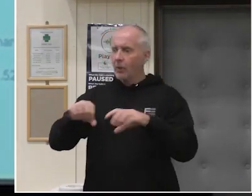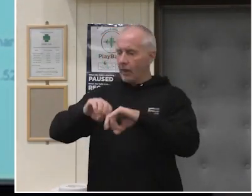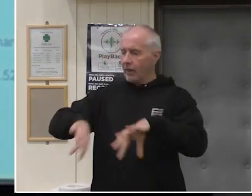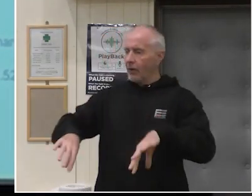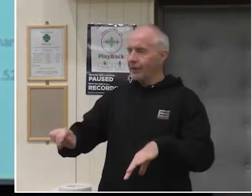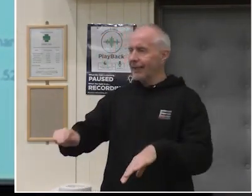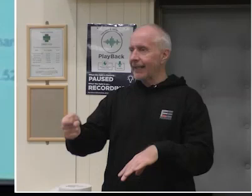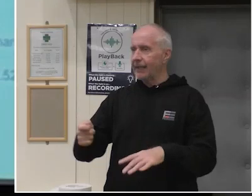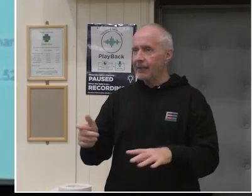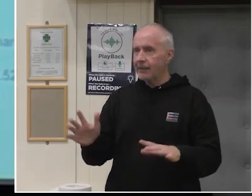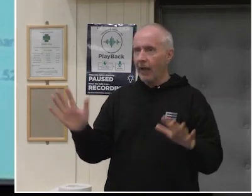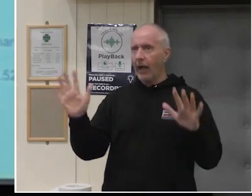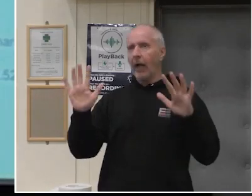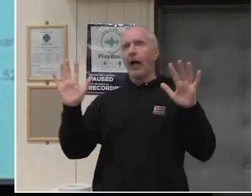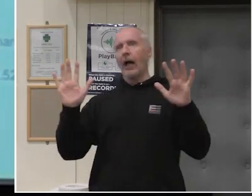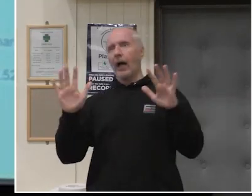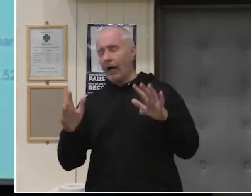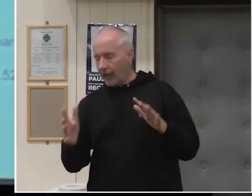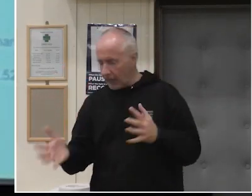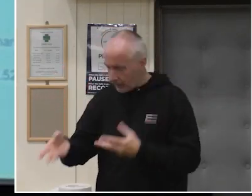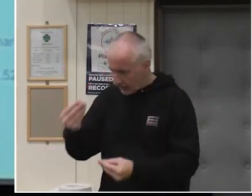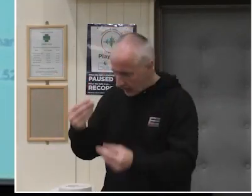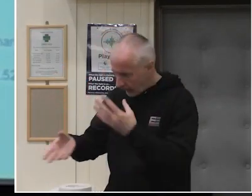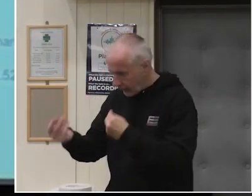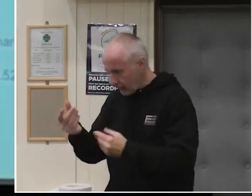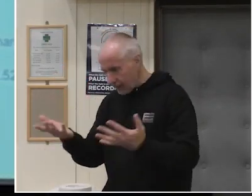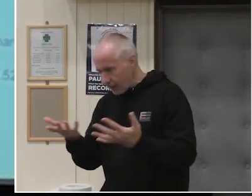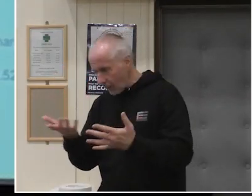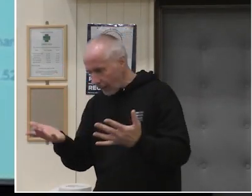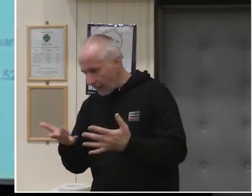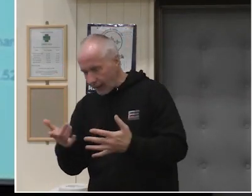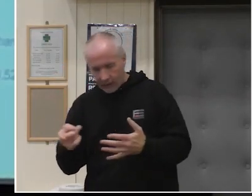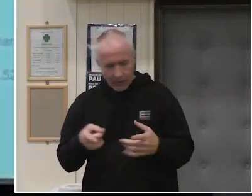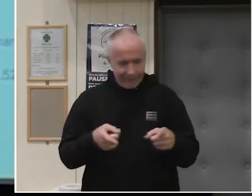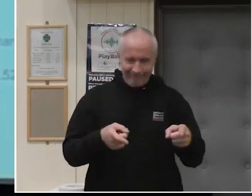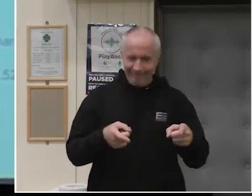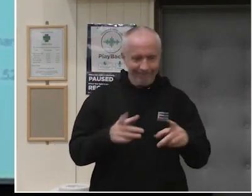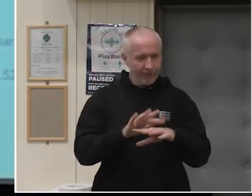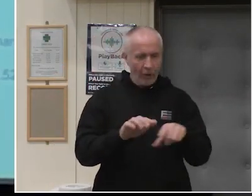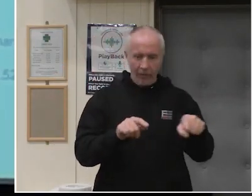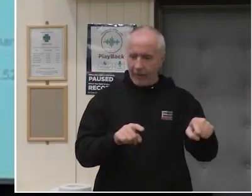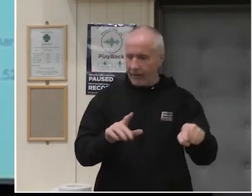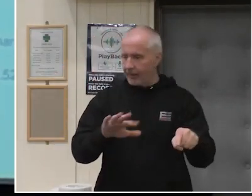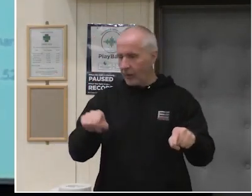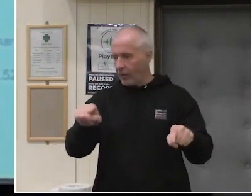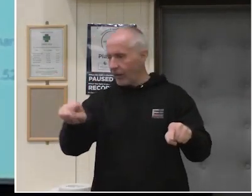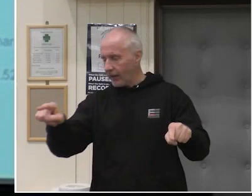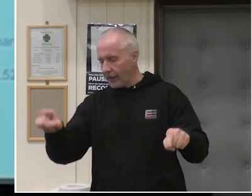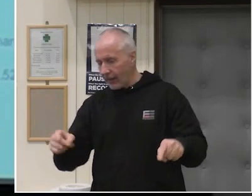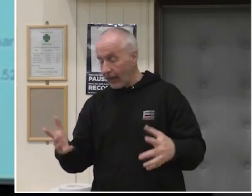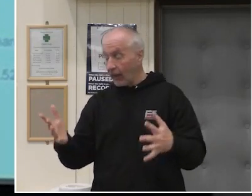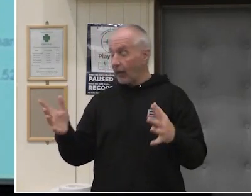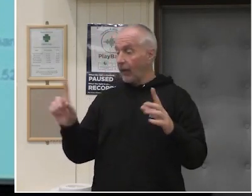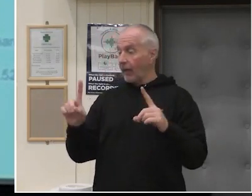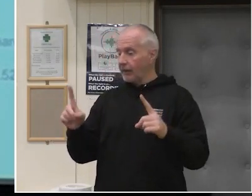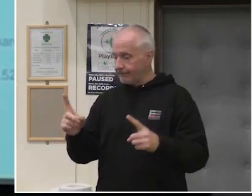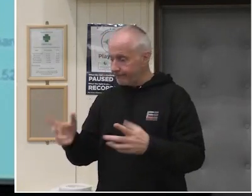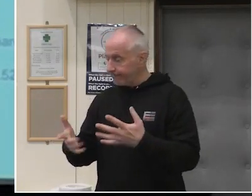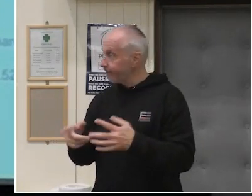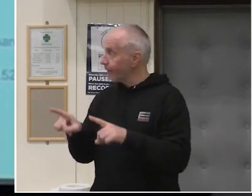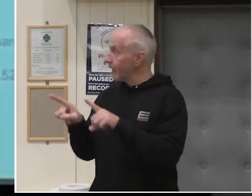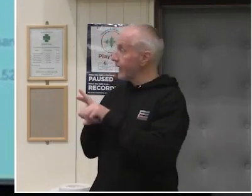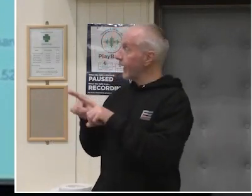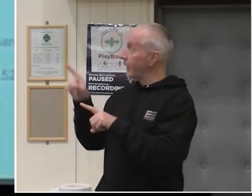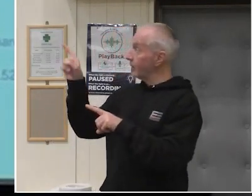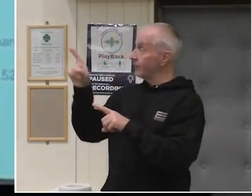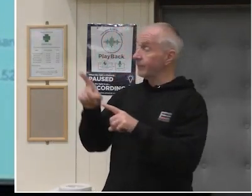over the place until you've either found them or excluded a particular location from their existence. Yeah, that's what we're